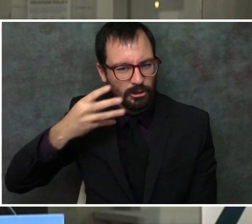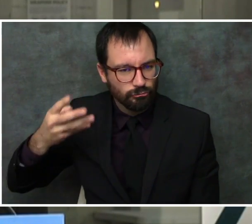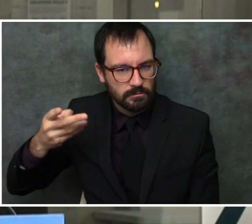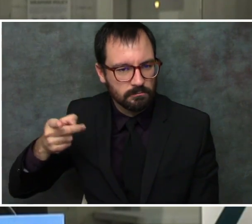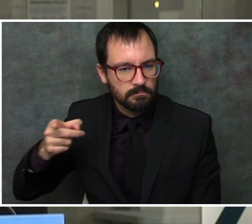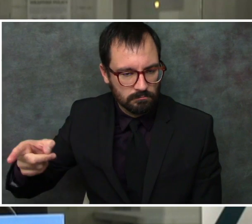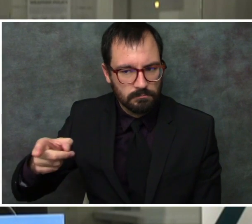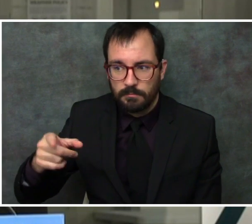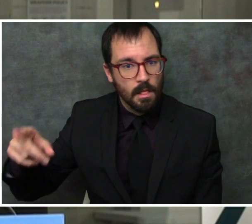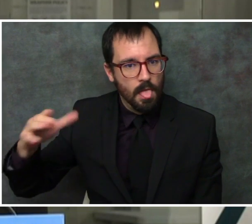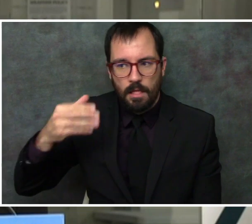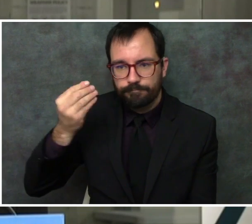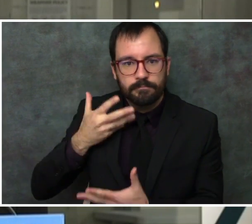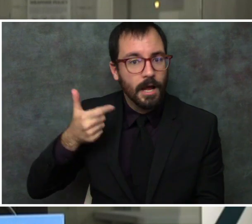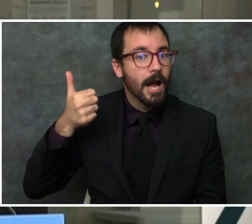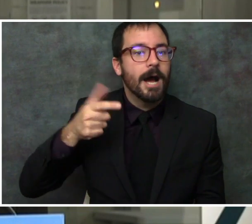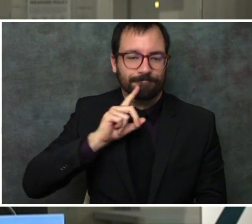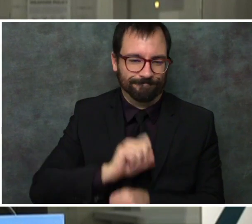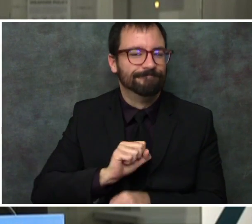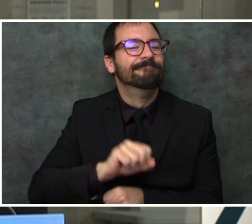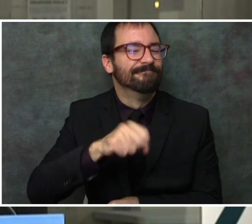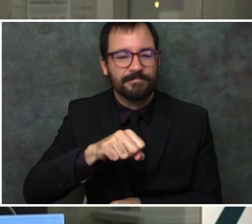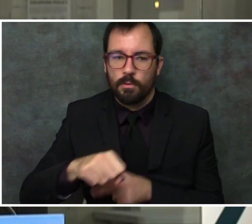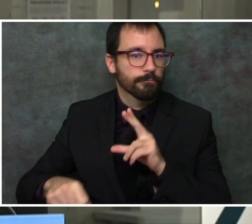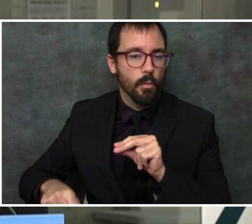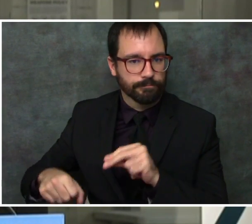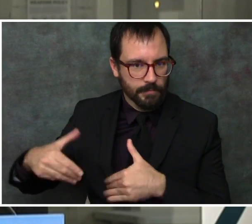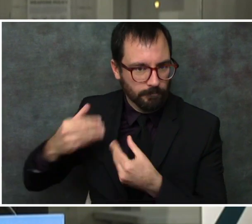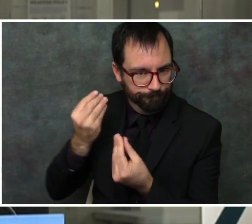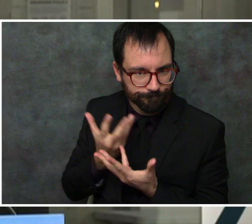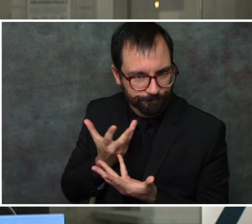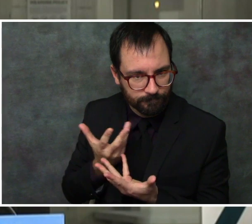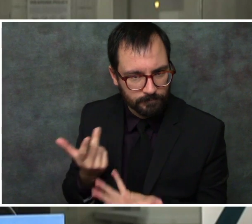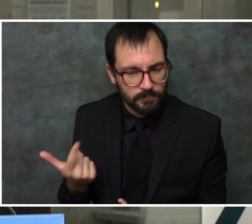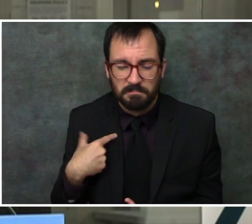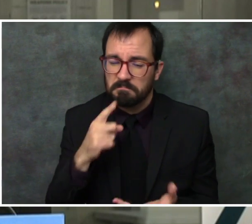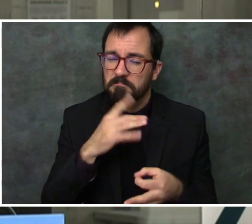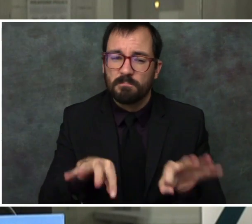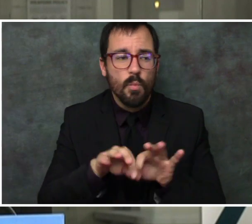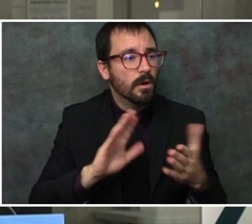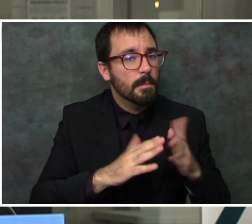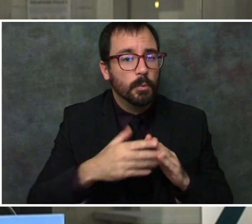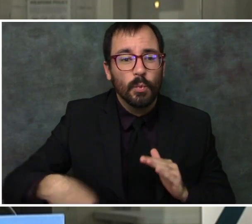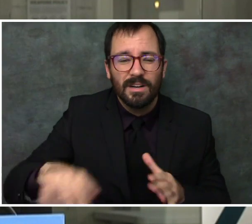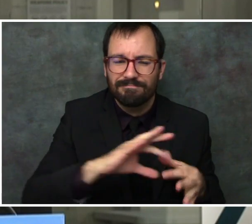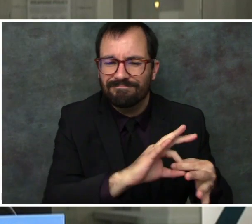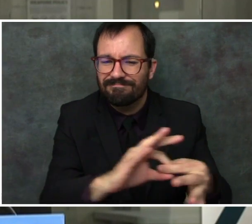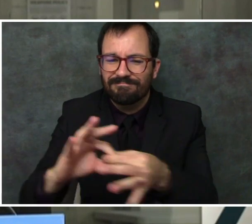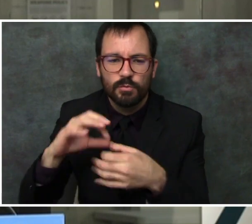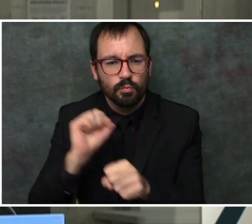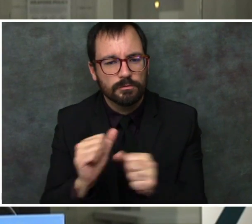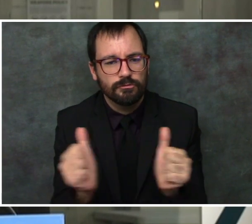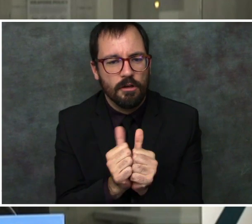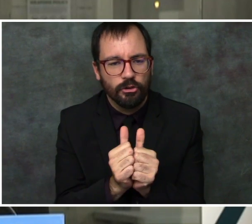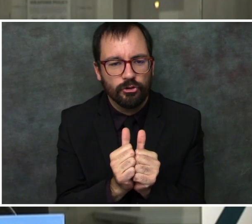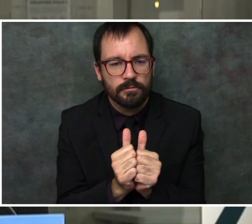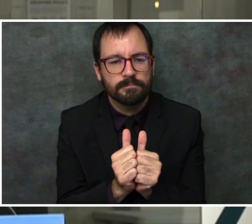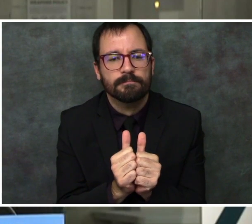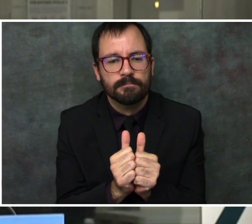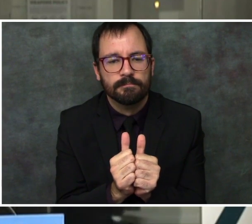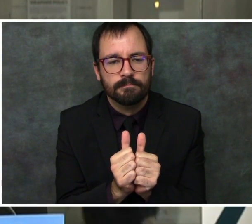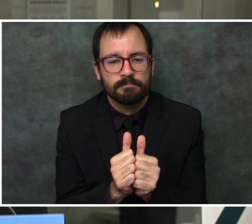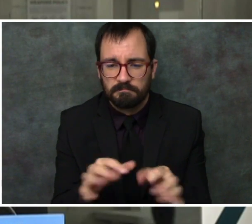community policing, and it's the important trust between law enforcement and our community to make sure that we ensure public safety for